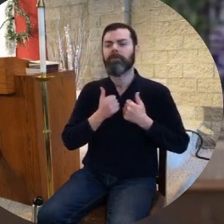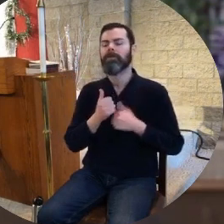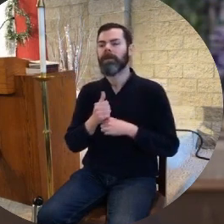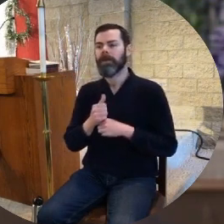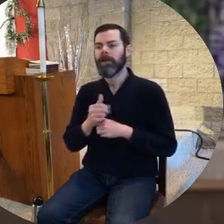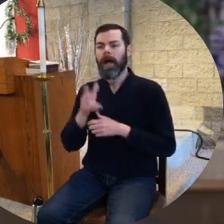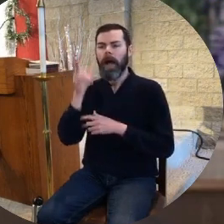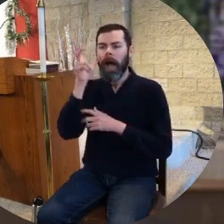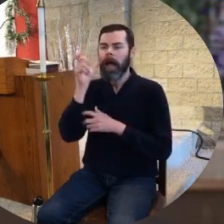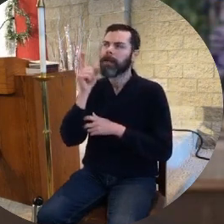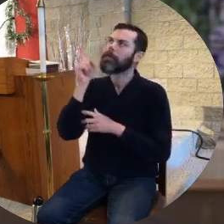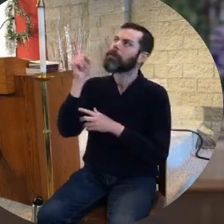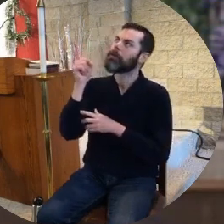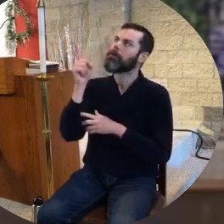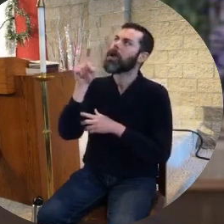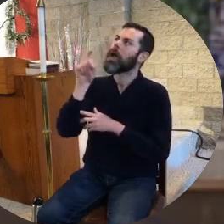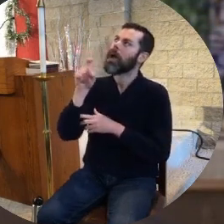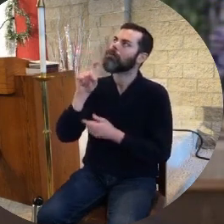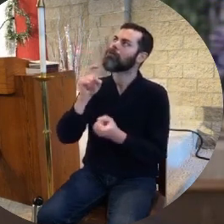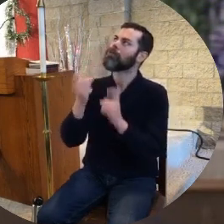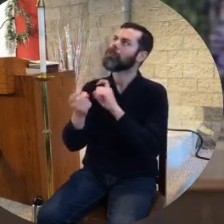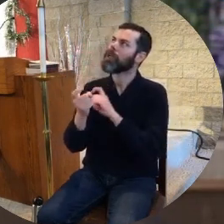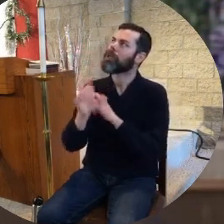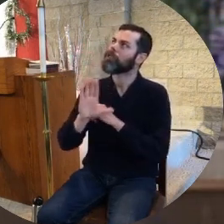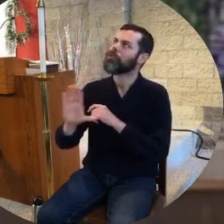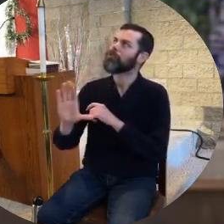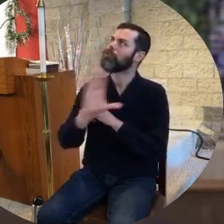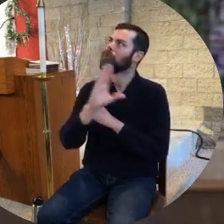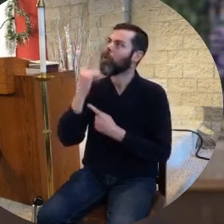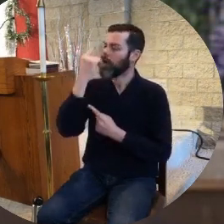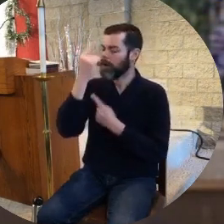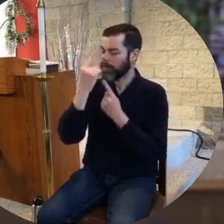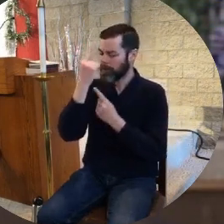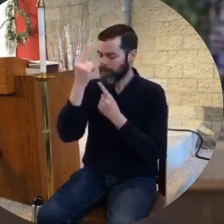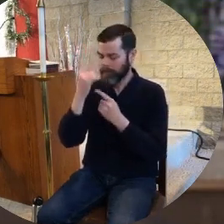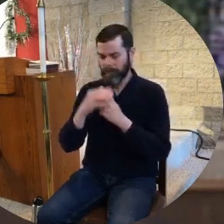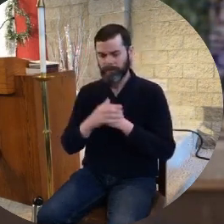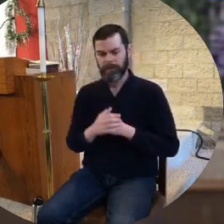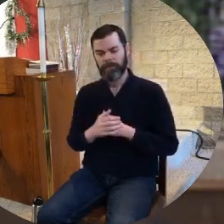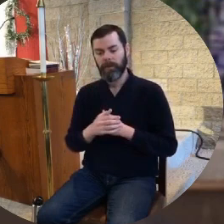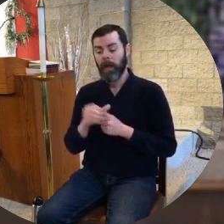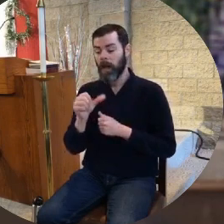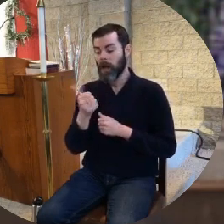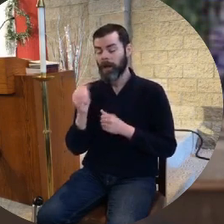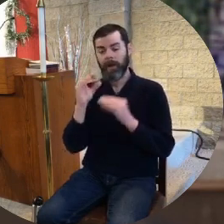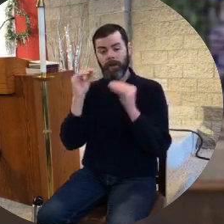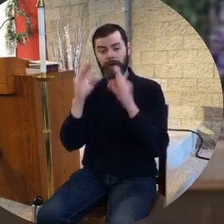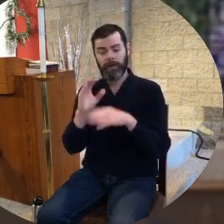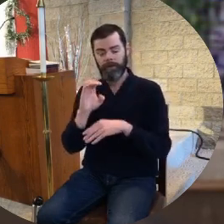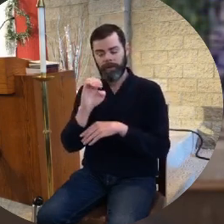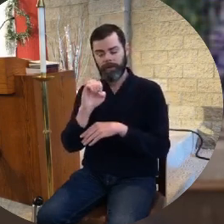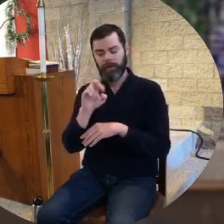thinking." As he would say, and he was a good friend with Eric Butterworth, another one of my fabulous teachers, he said,